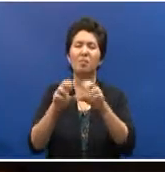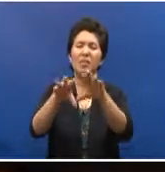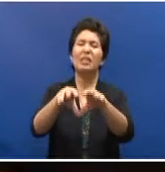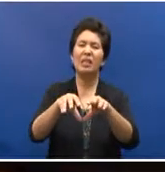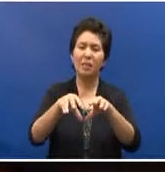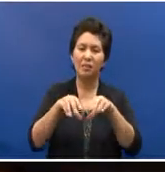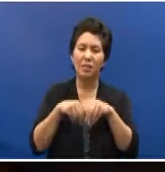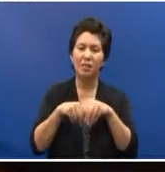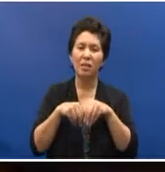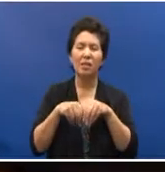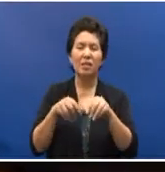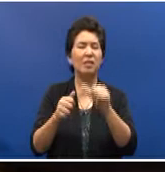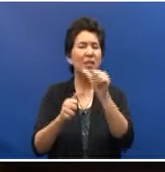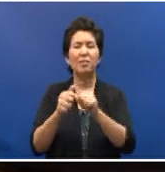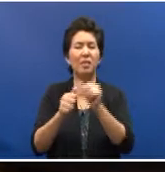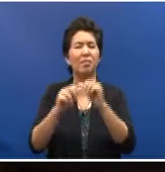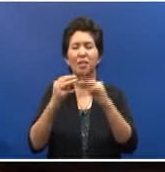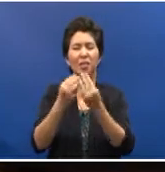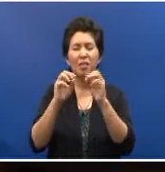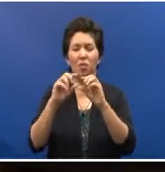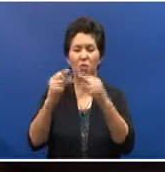accepted in every society?